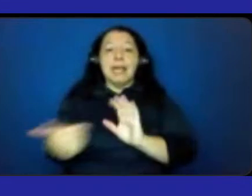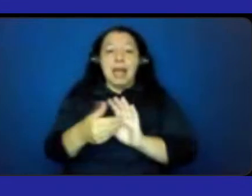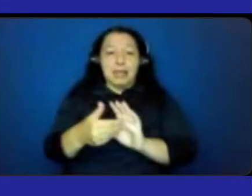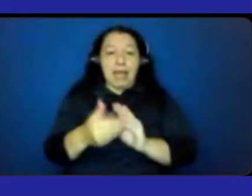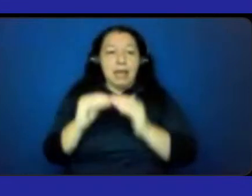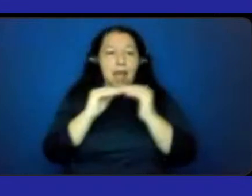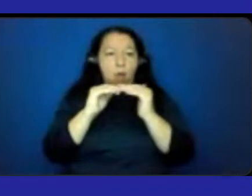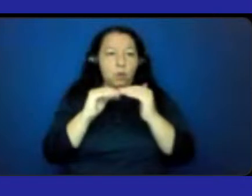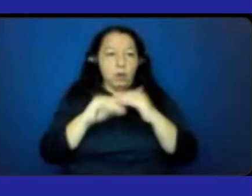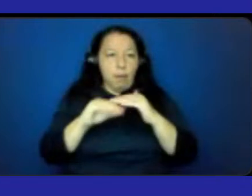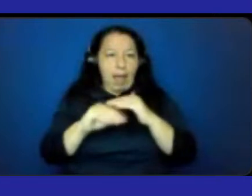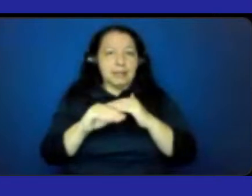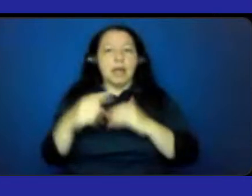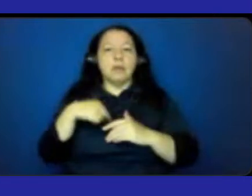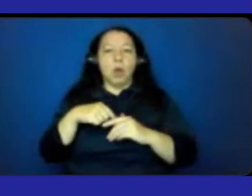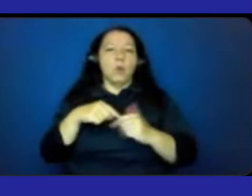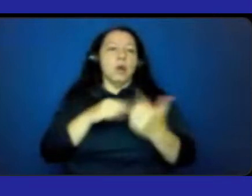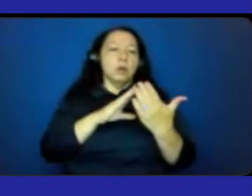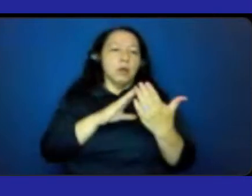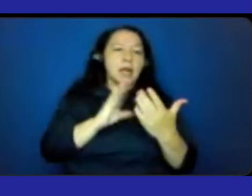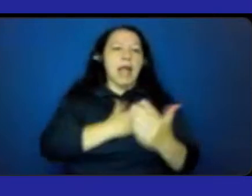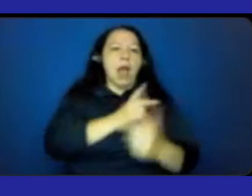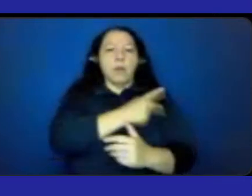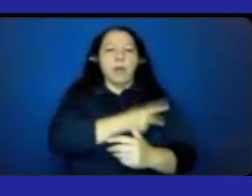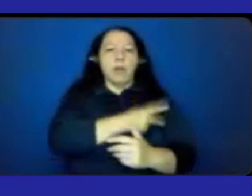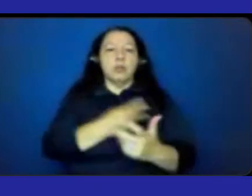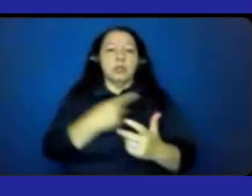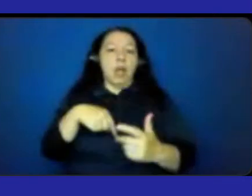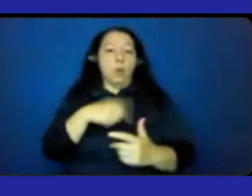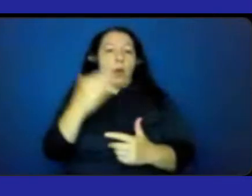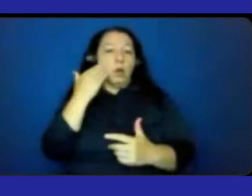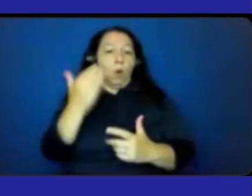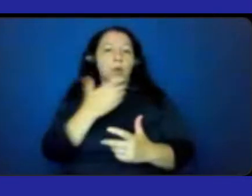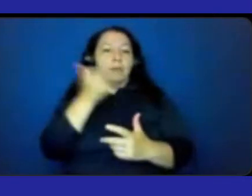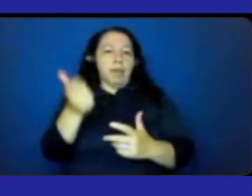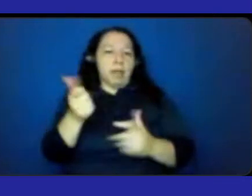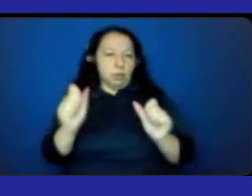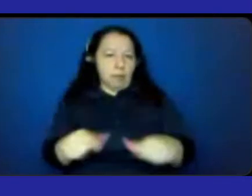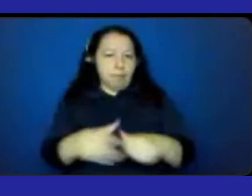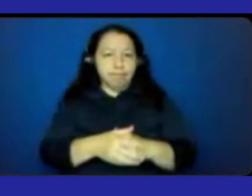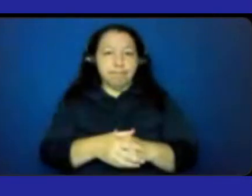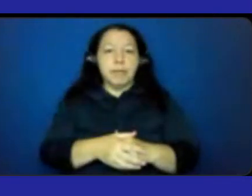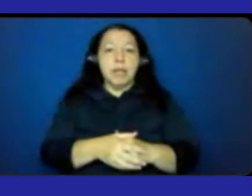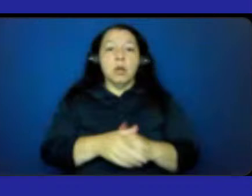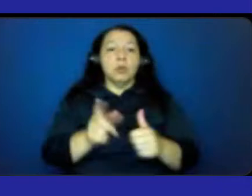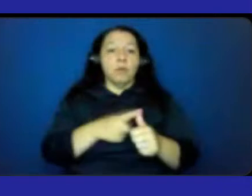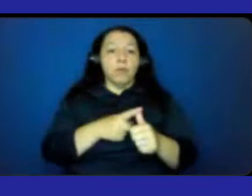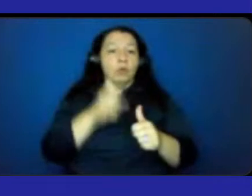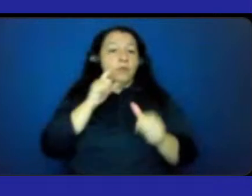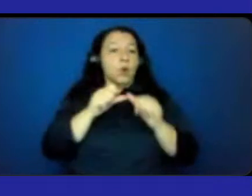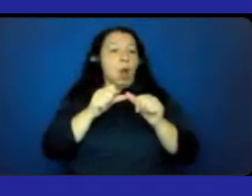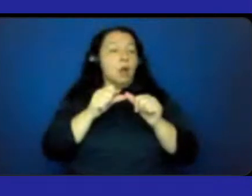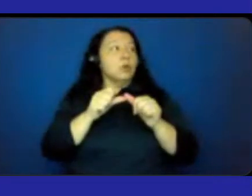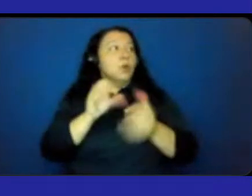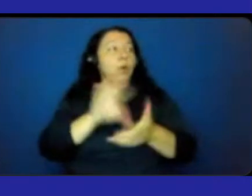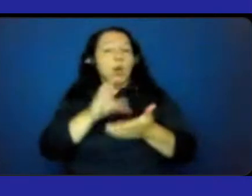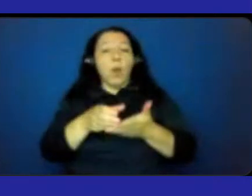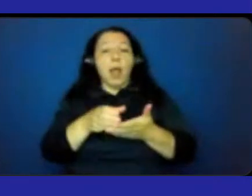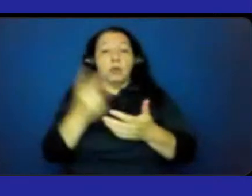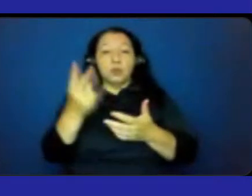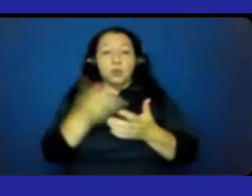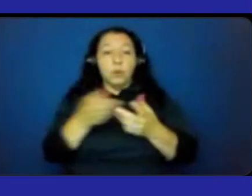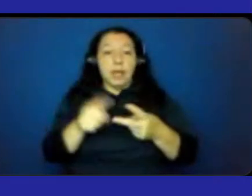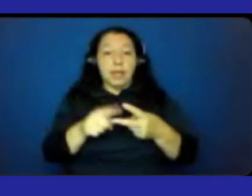access and that we're treating our patients that we know best. So the first one for continuity rates, Two of the things that we've worked a lot to improve